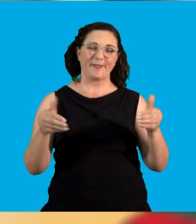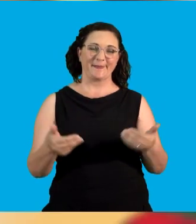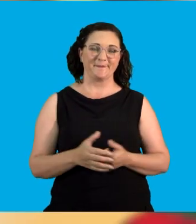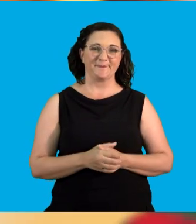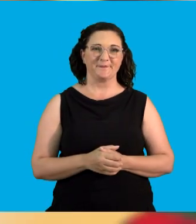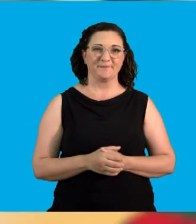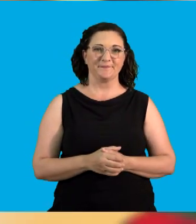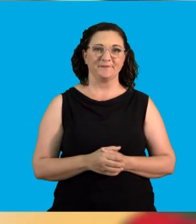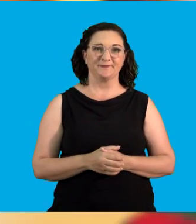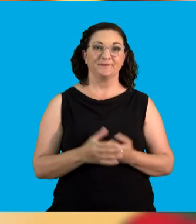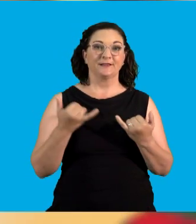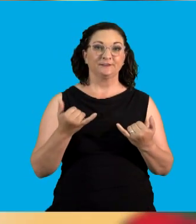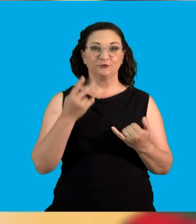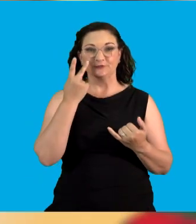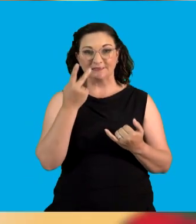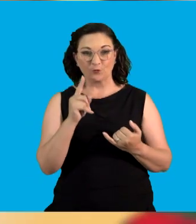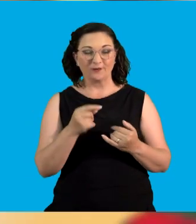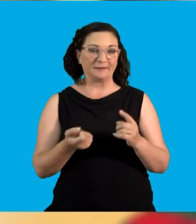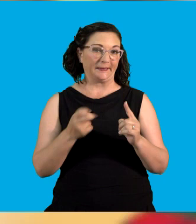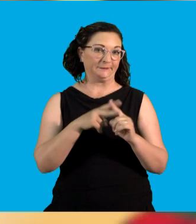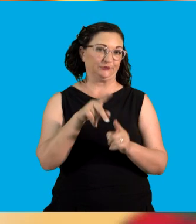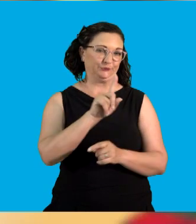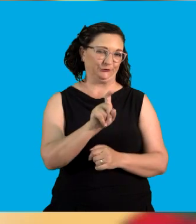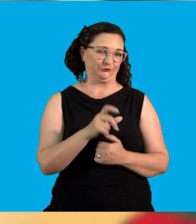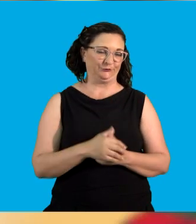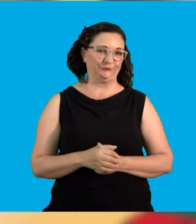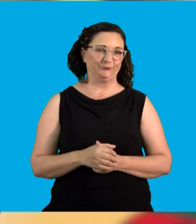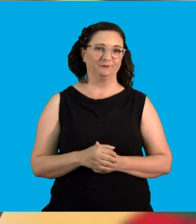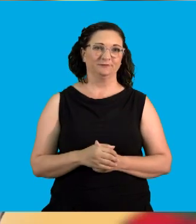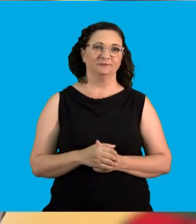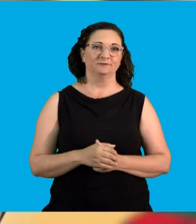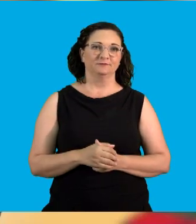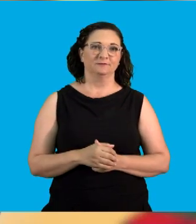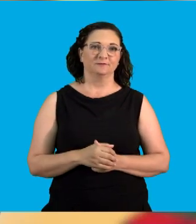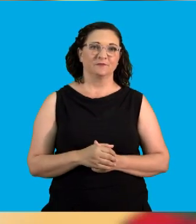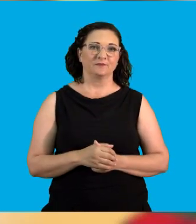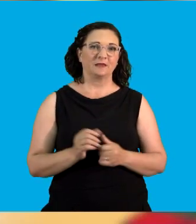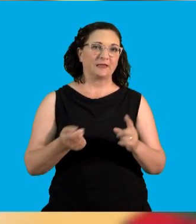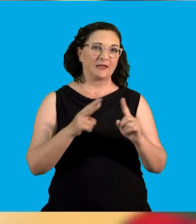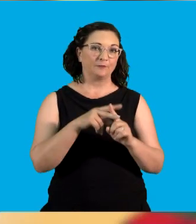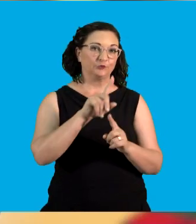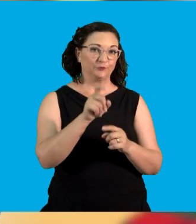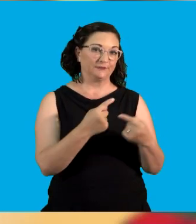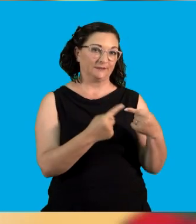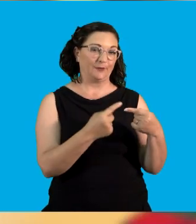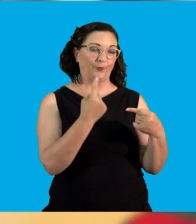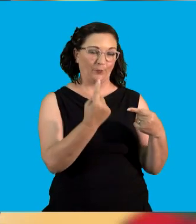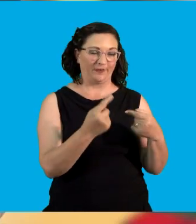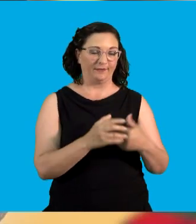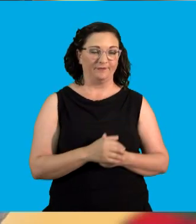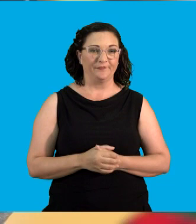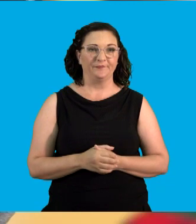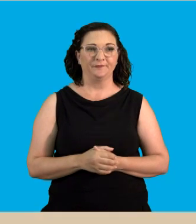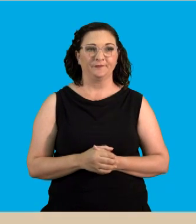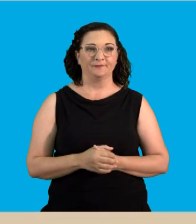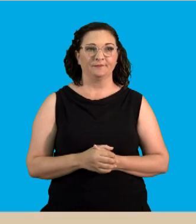Welcome back, learners. Now let us look at our application questions. All right. Now let's look at application question number 1. It says